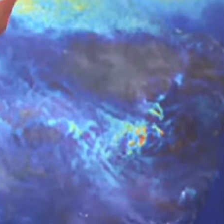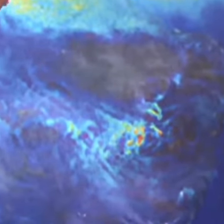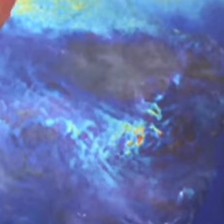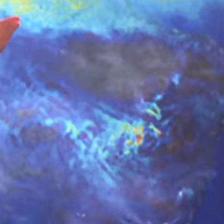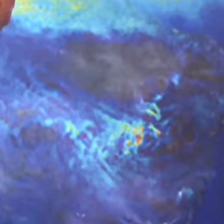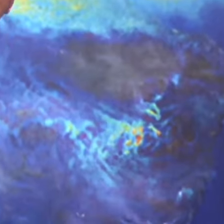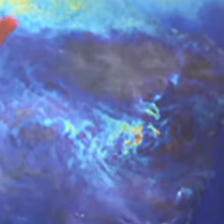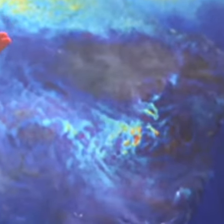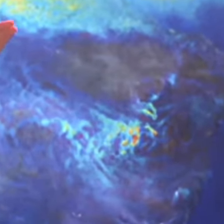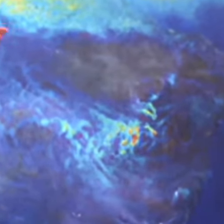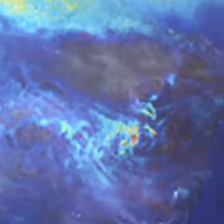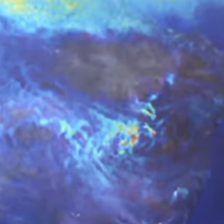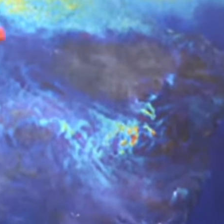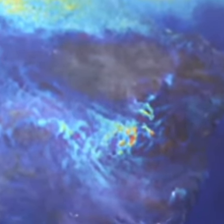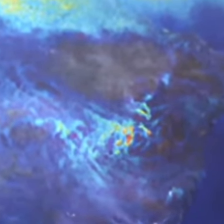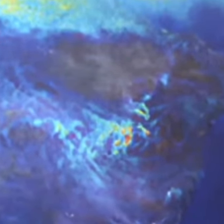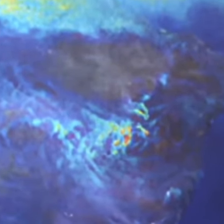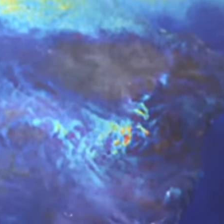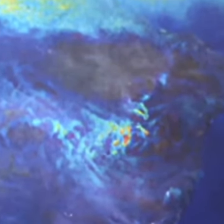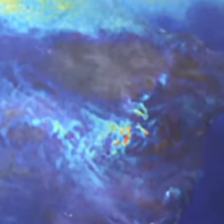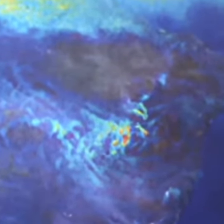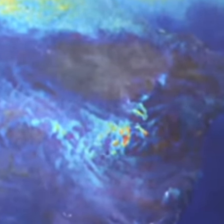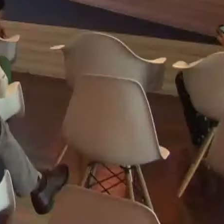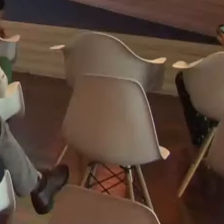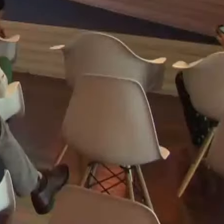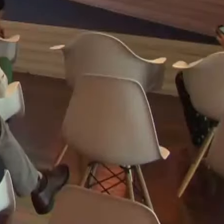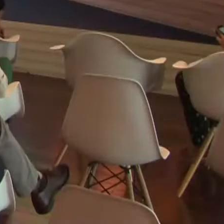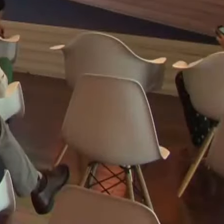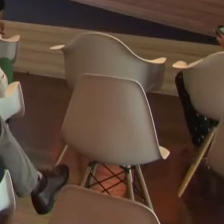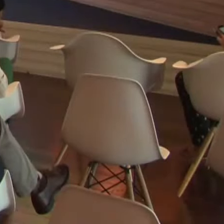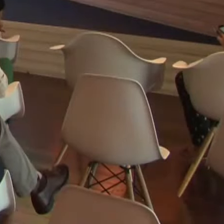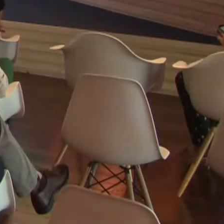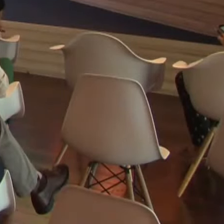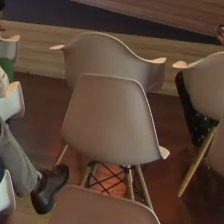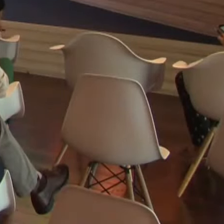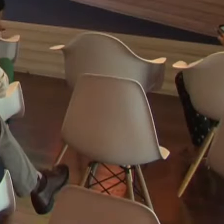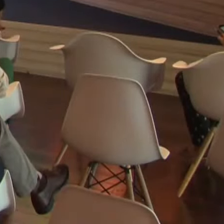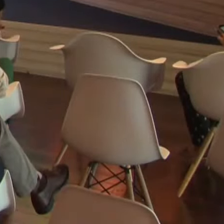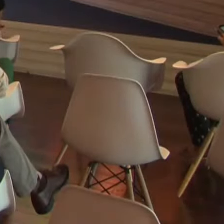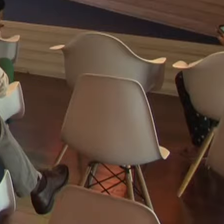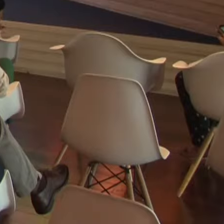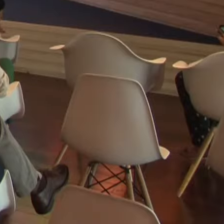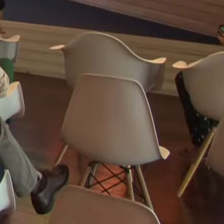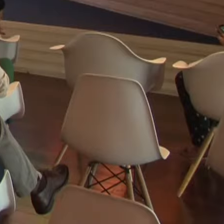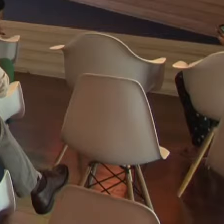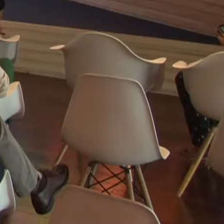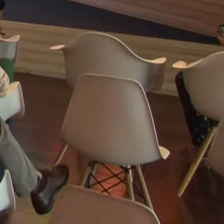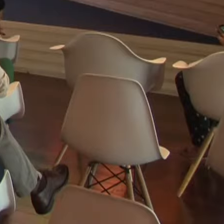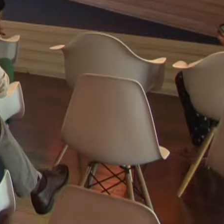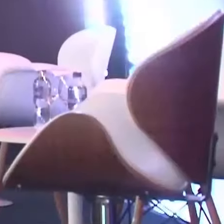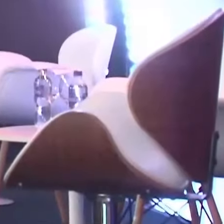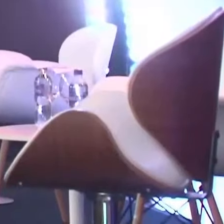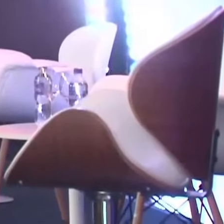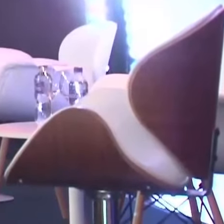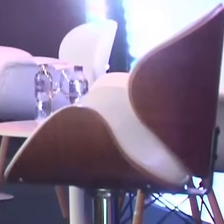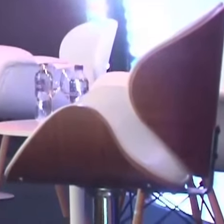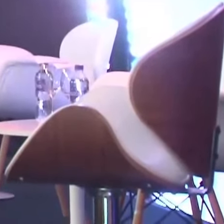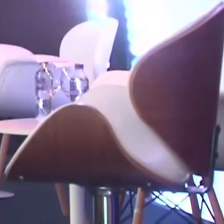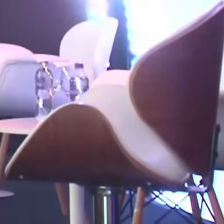model, sustainability model, three steps for the sustainability model. Can you give us a little bit more on